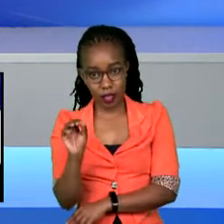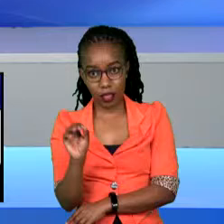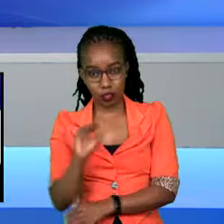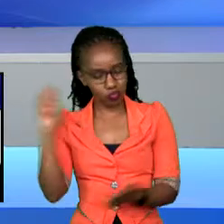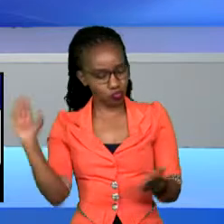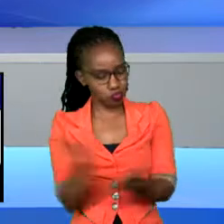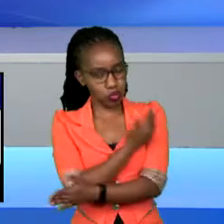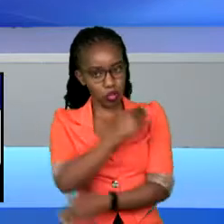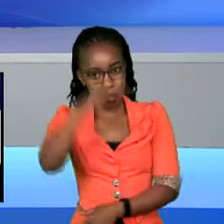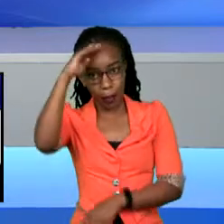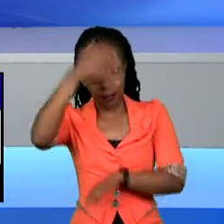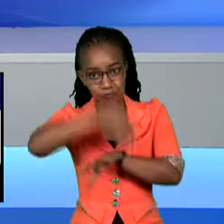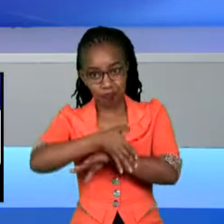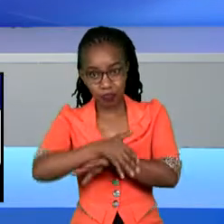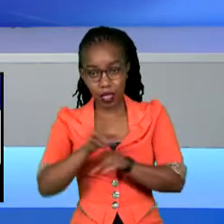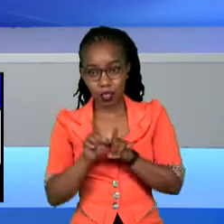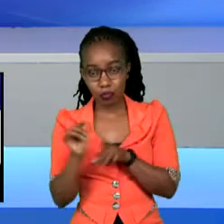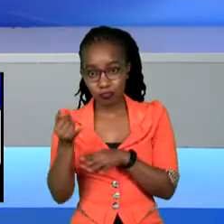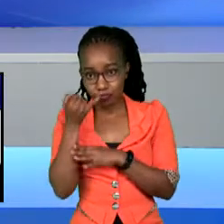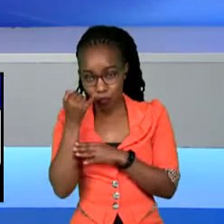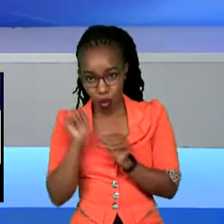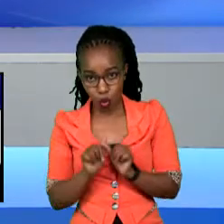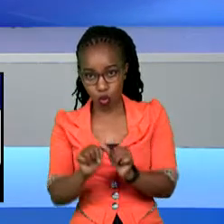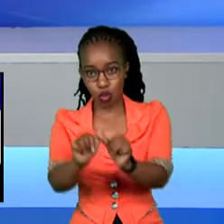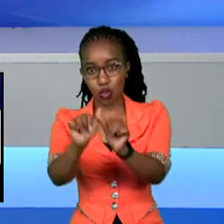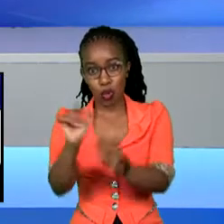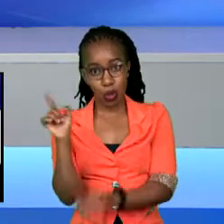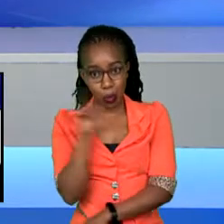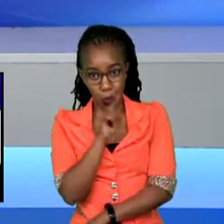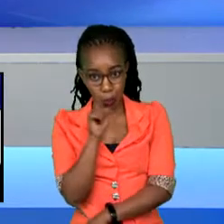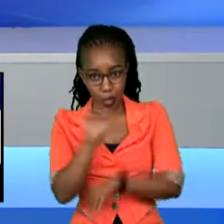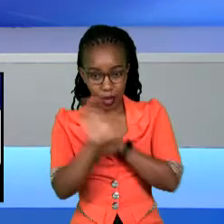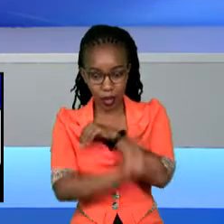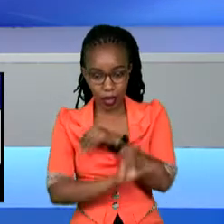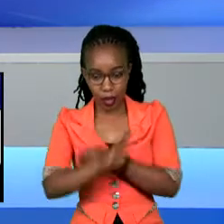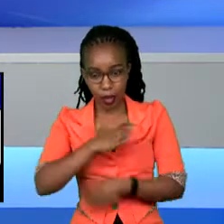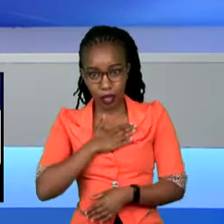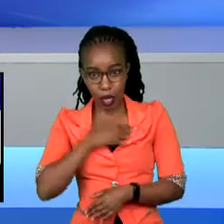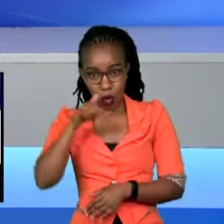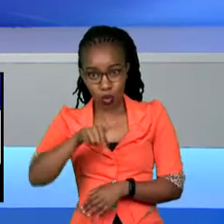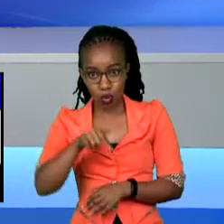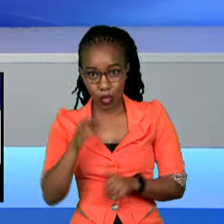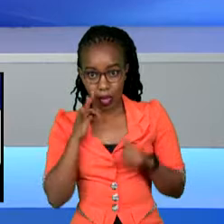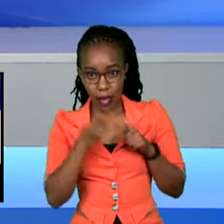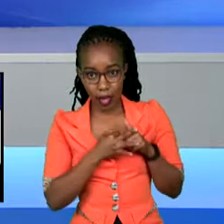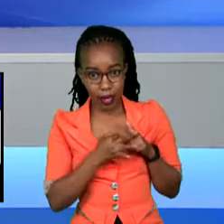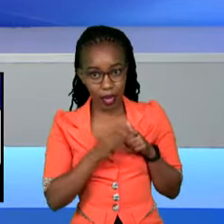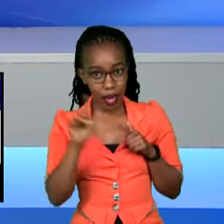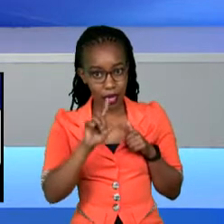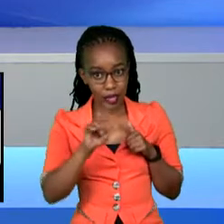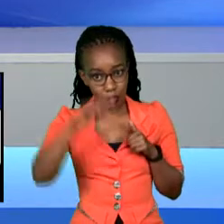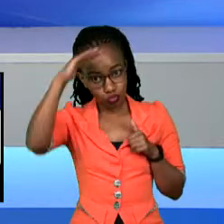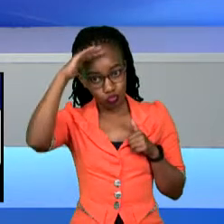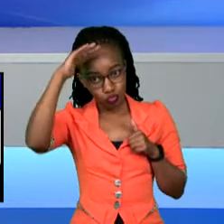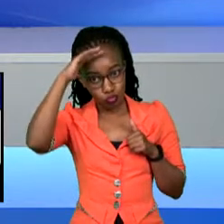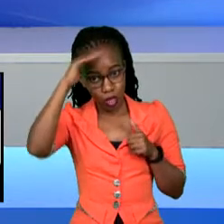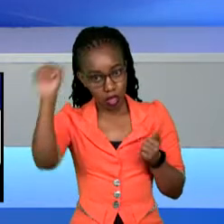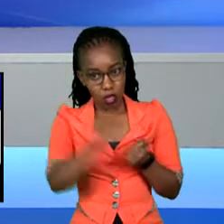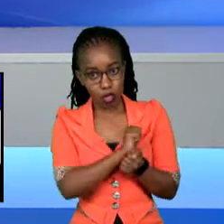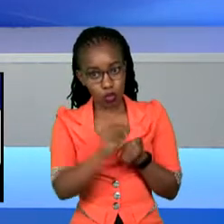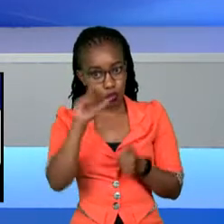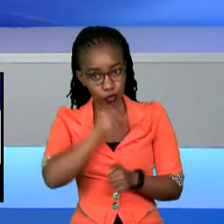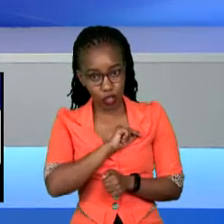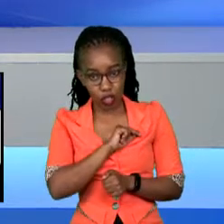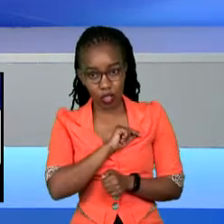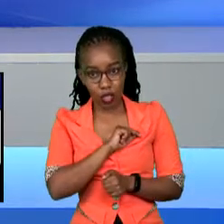illicit brews and counterfeit goods continues to gain momentum in the country. Today, 800 liters of brew have been destroyed in